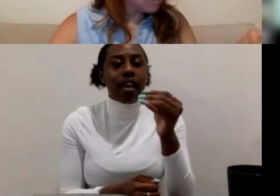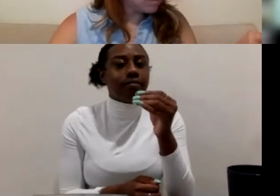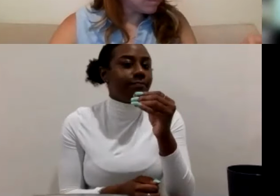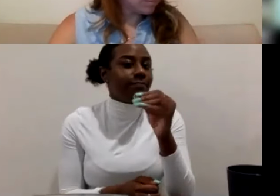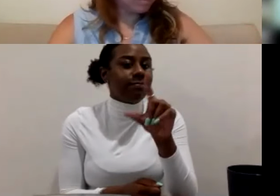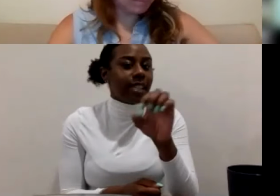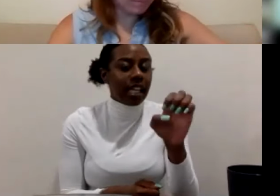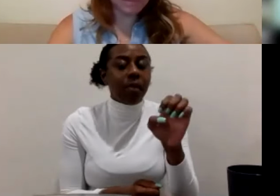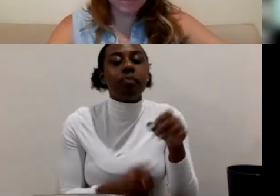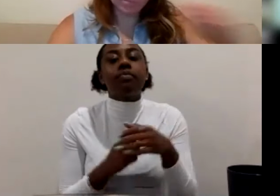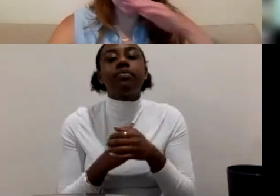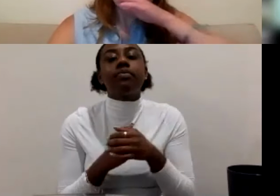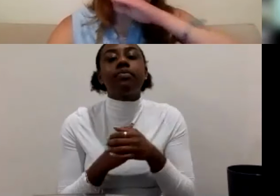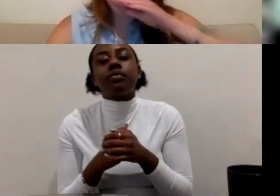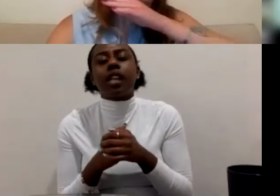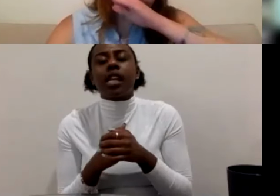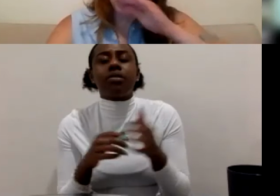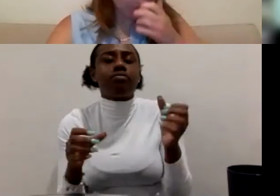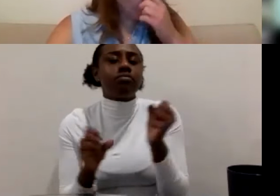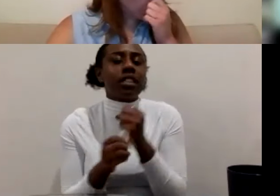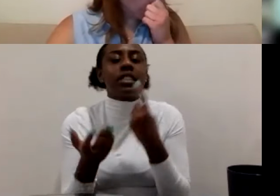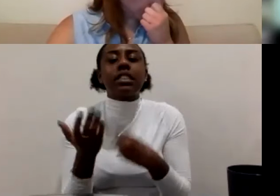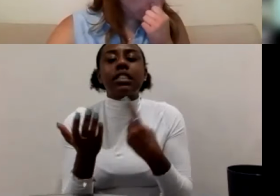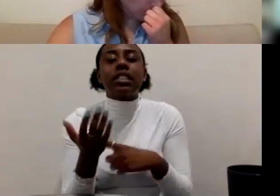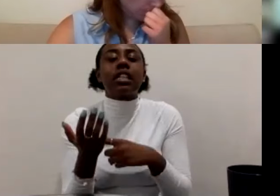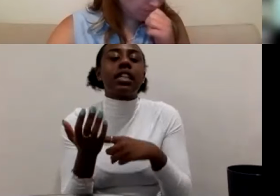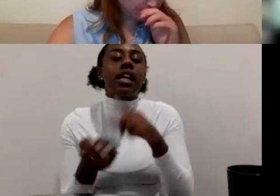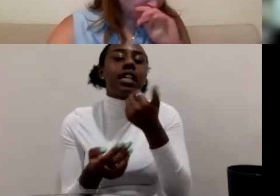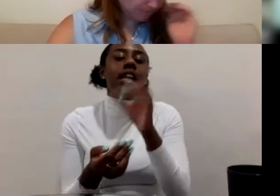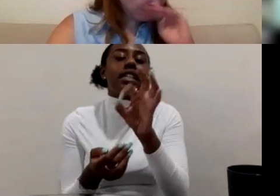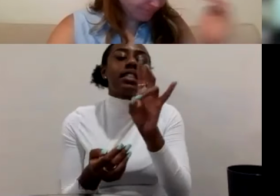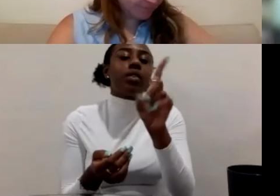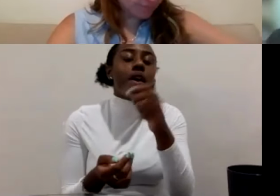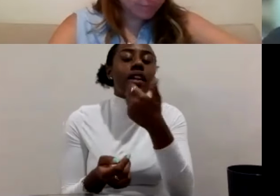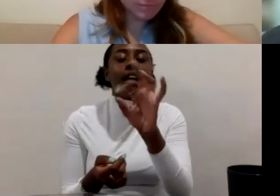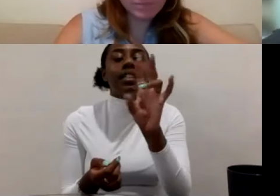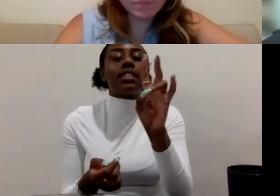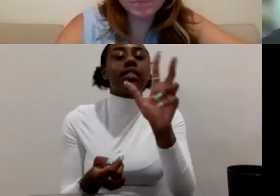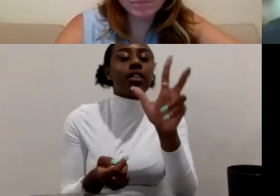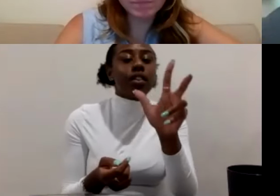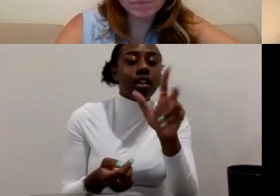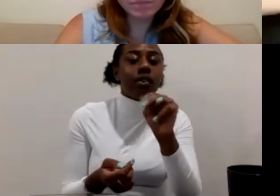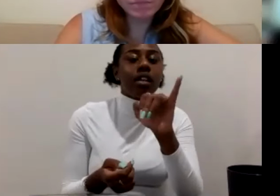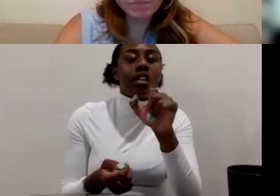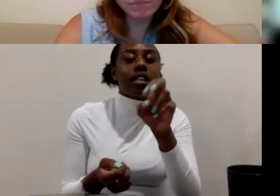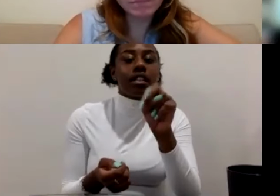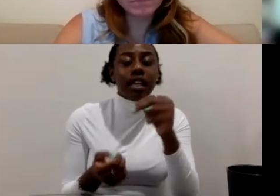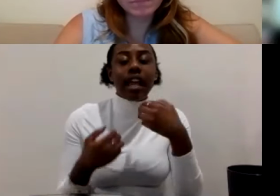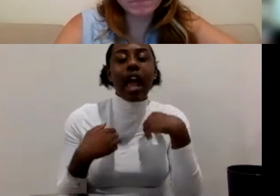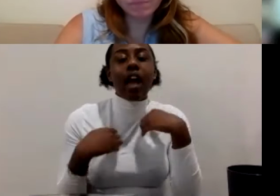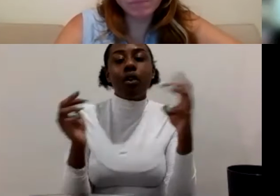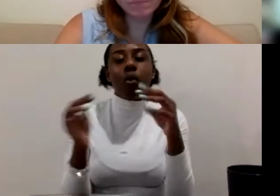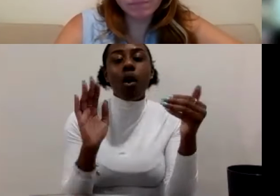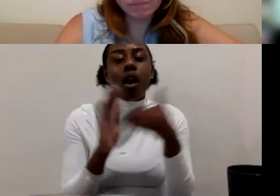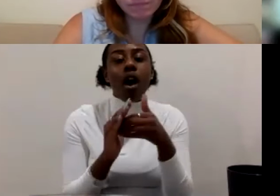And it was basically talking about 1971, 1973, in which Nixon declares the war on drugs and then creates the